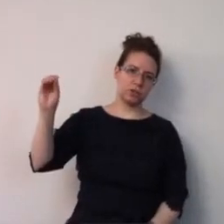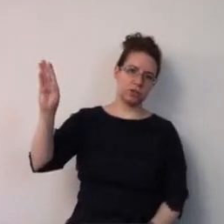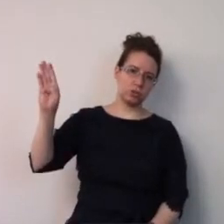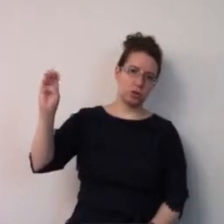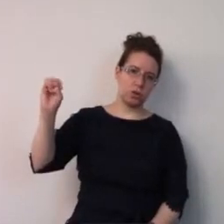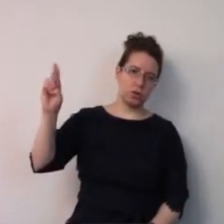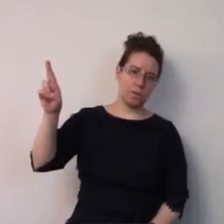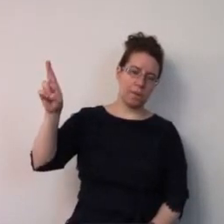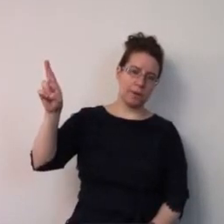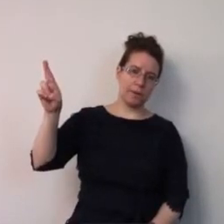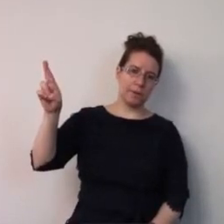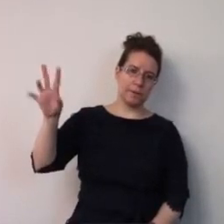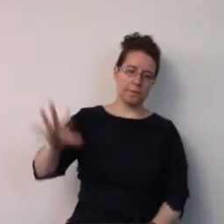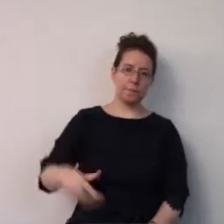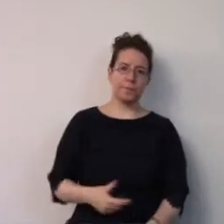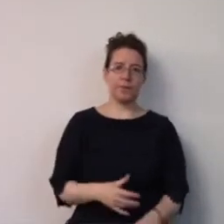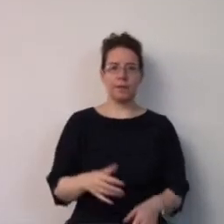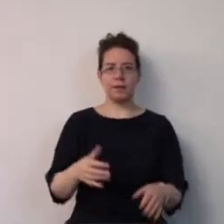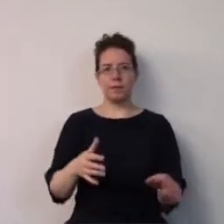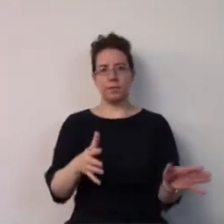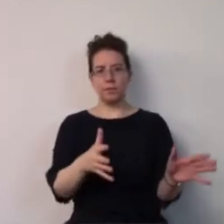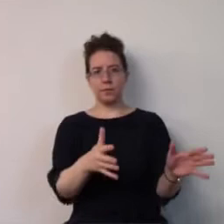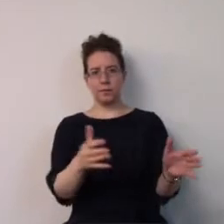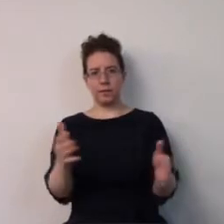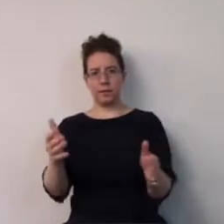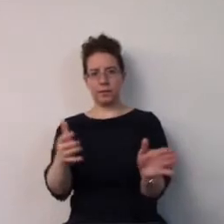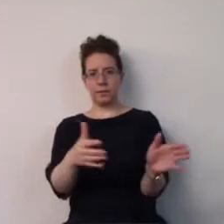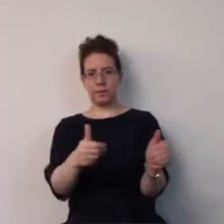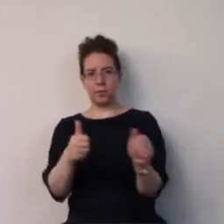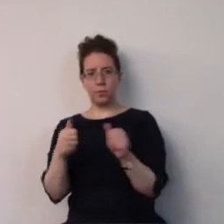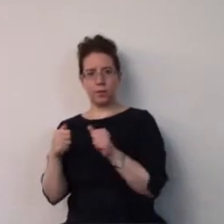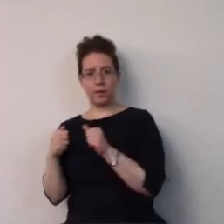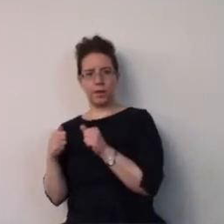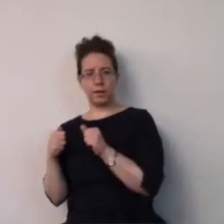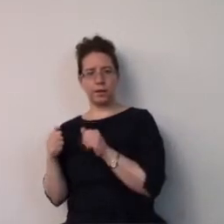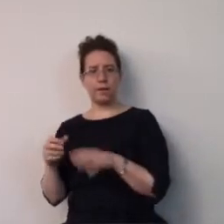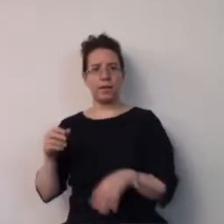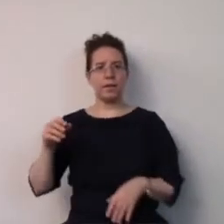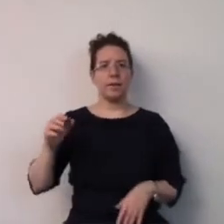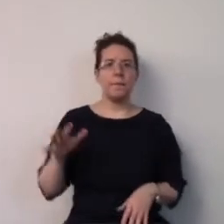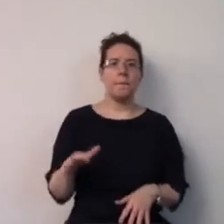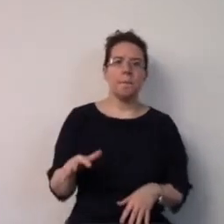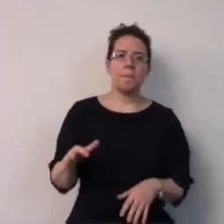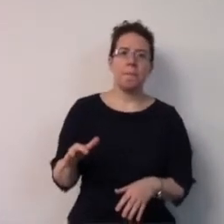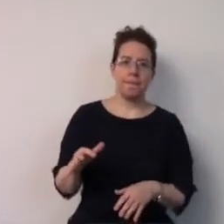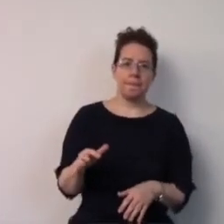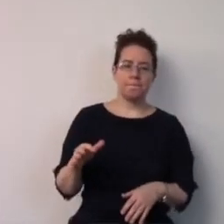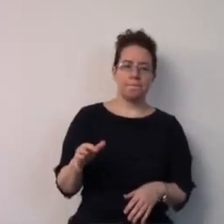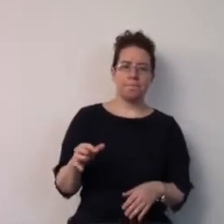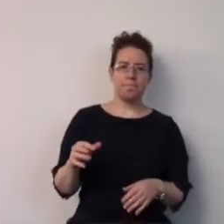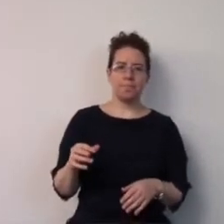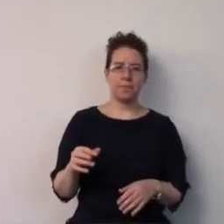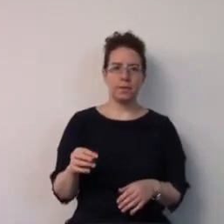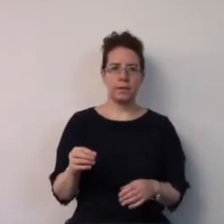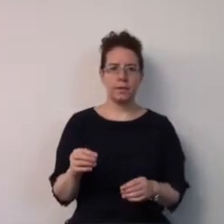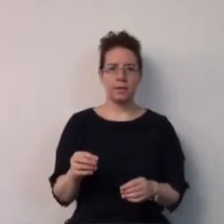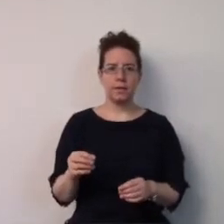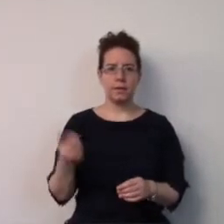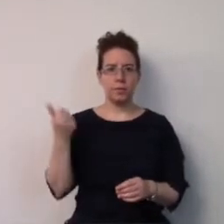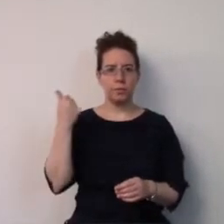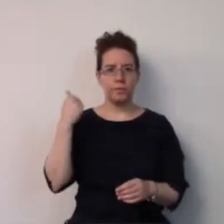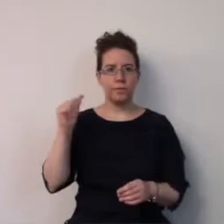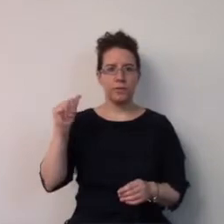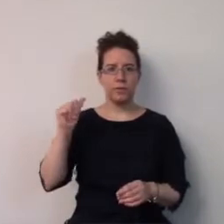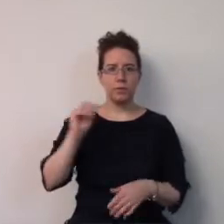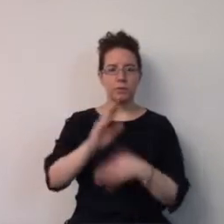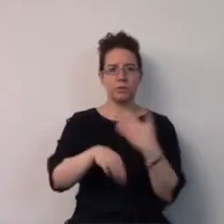be drugs and alcohol or illicit relationships. Yes. All right. Some people are high or they're obsessed